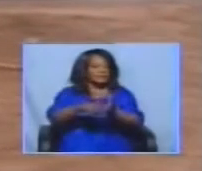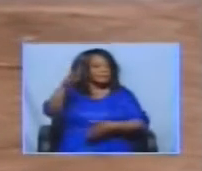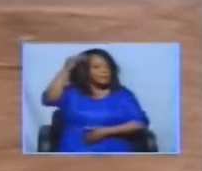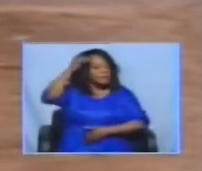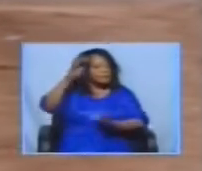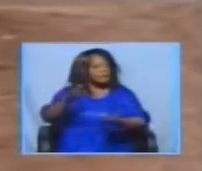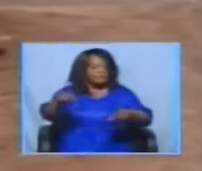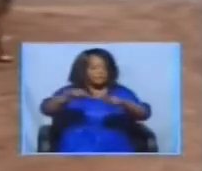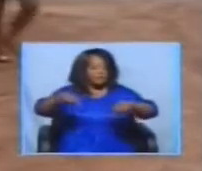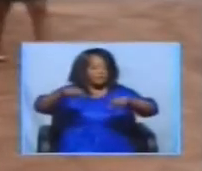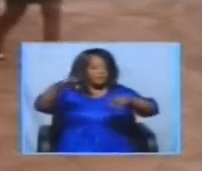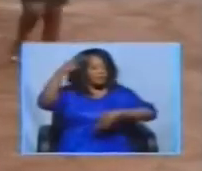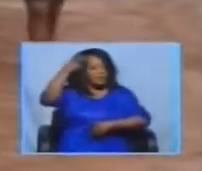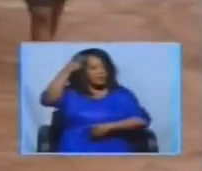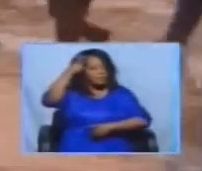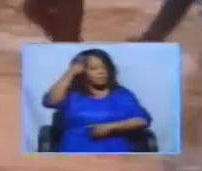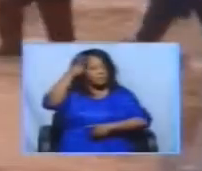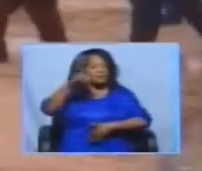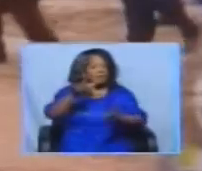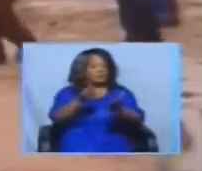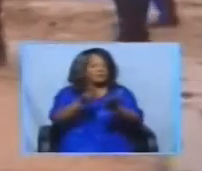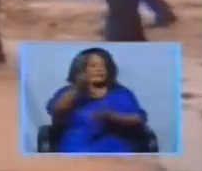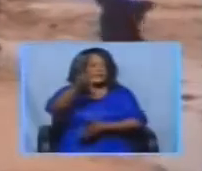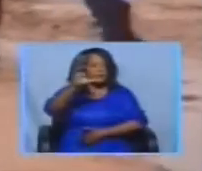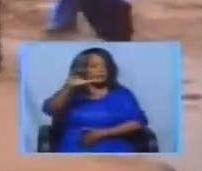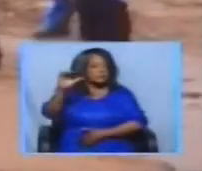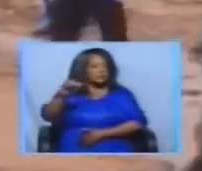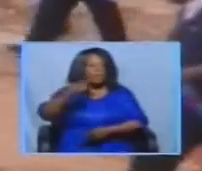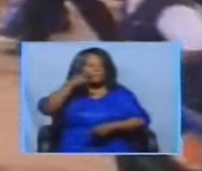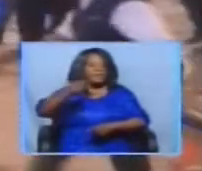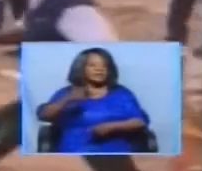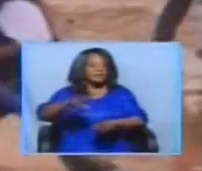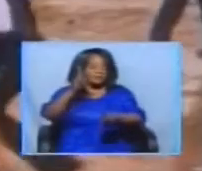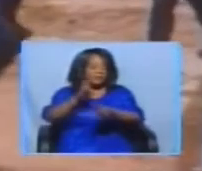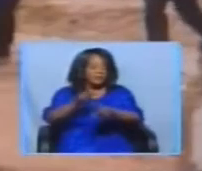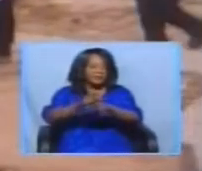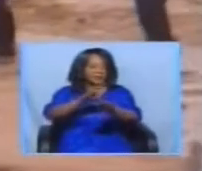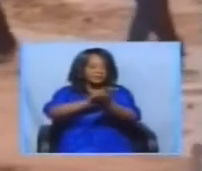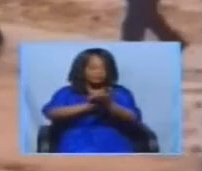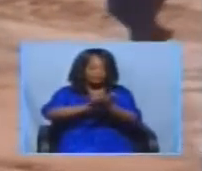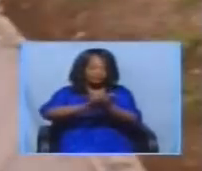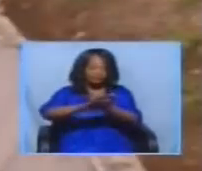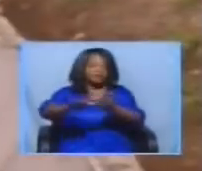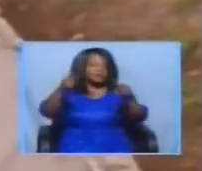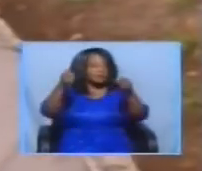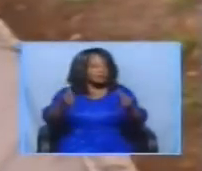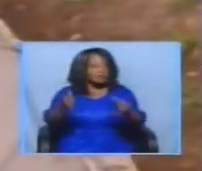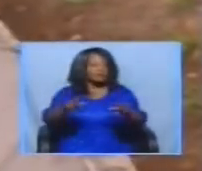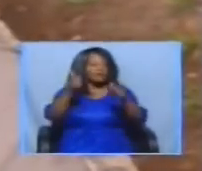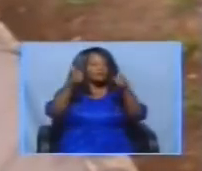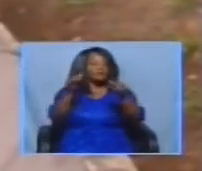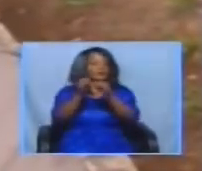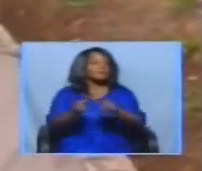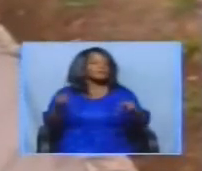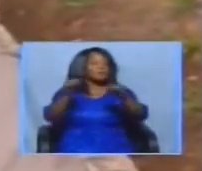Vincent Mwale says the Lusaka City Council needs to ensure effective maintenance of the huge investment whose implementation comes